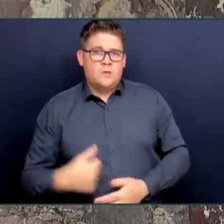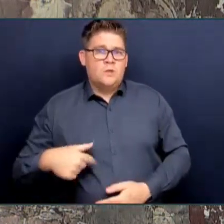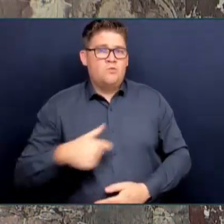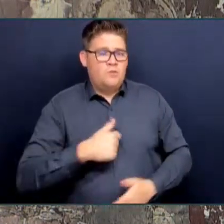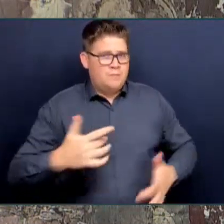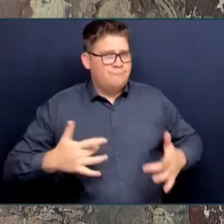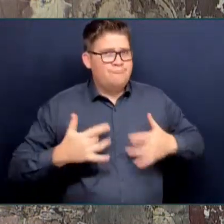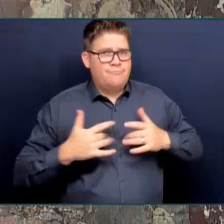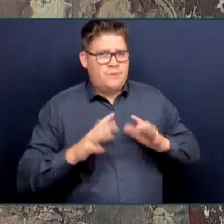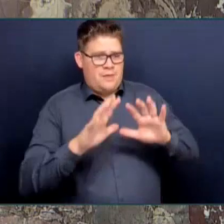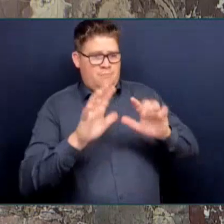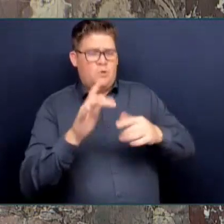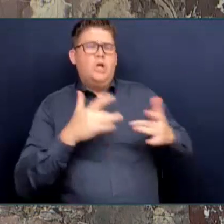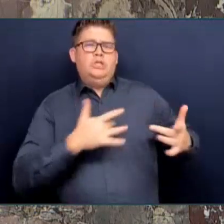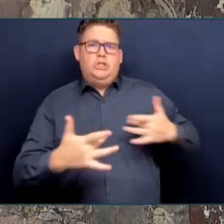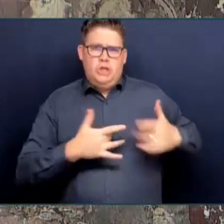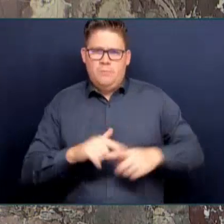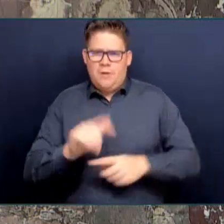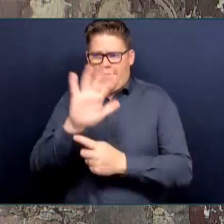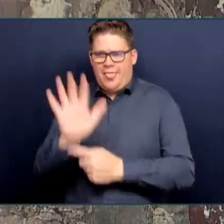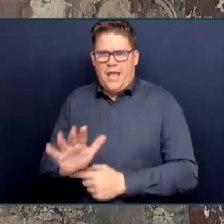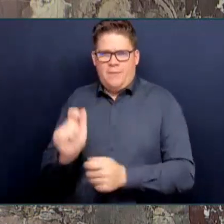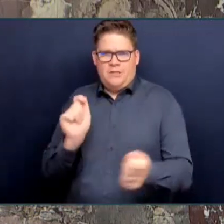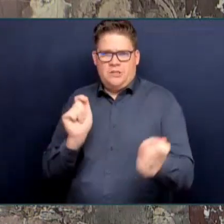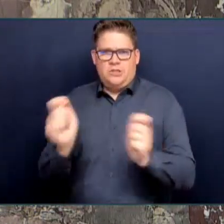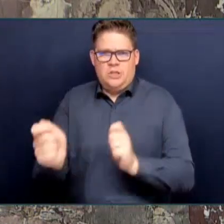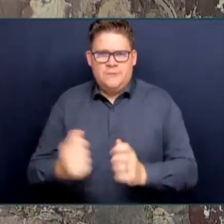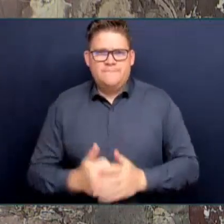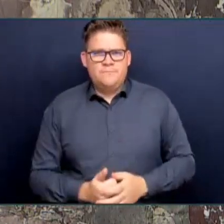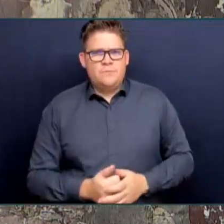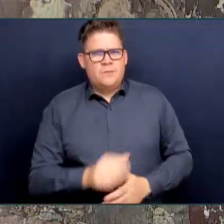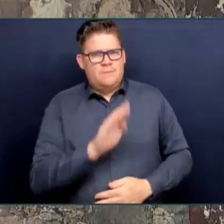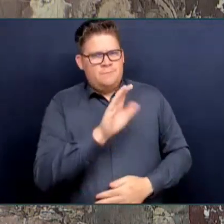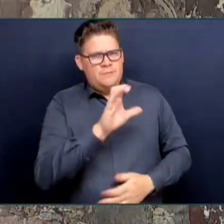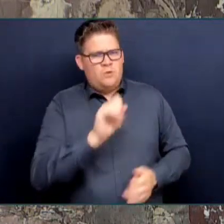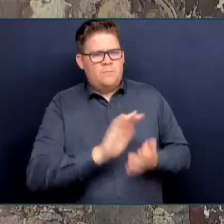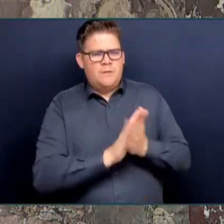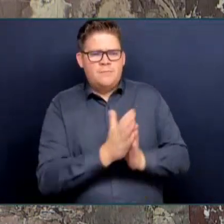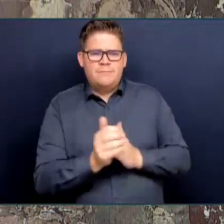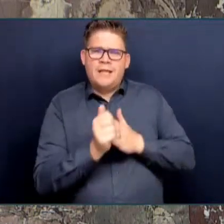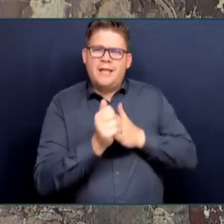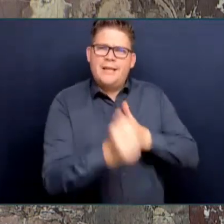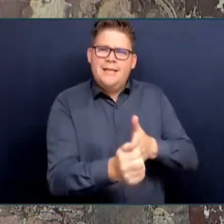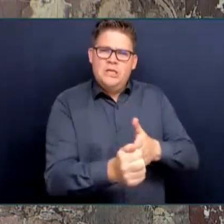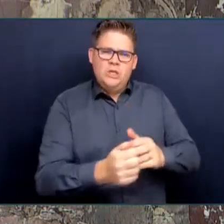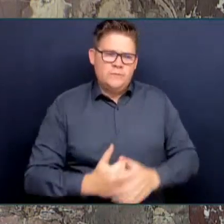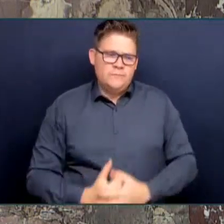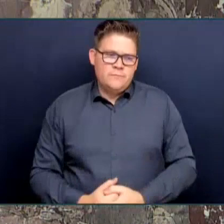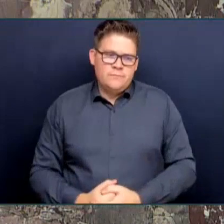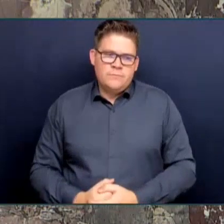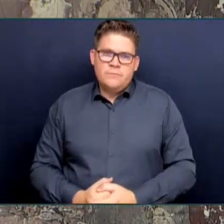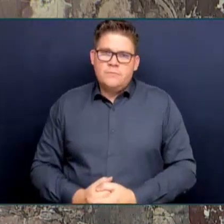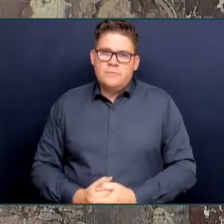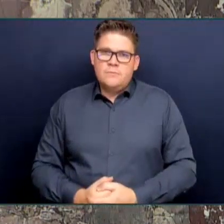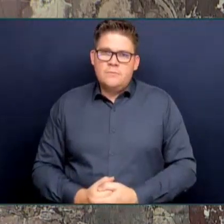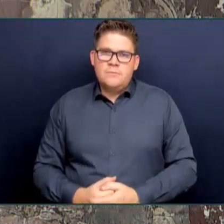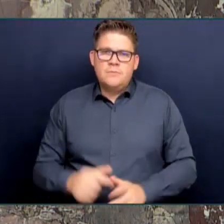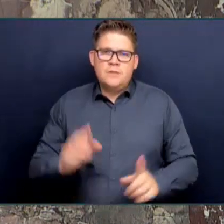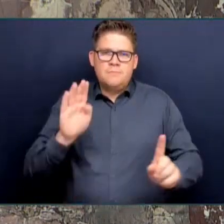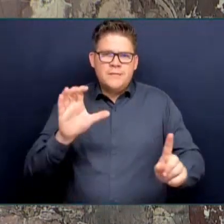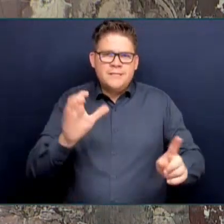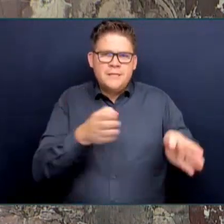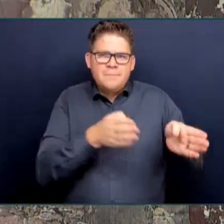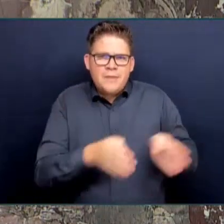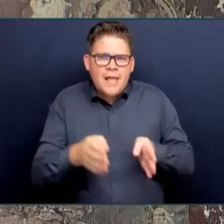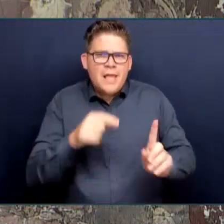leadership on the issue of climate change. That's why we have the Clean BC plan. The Ministry of the Environment has just returned from a global conference addressing